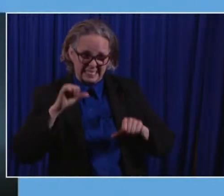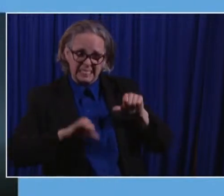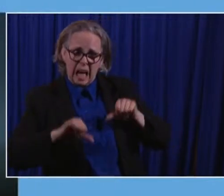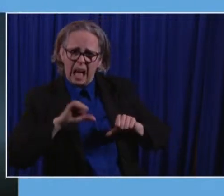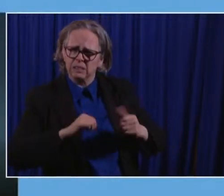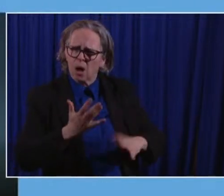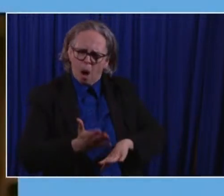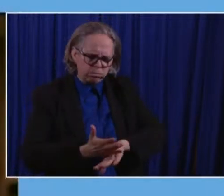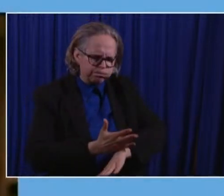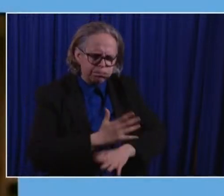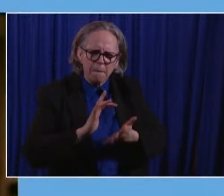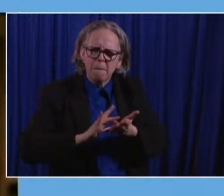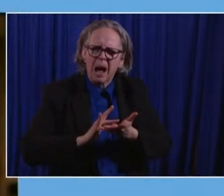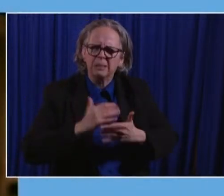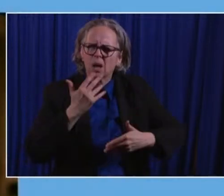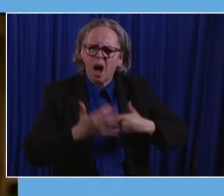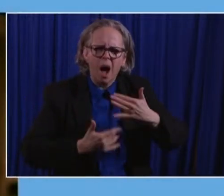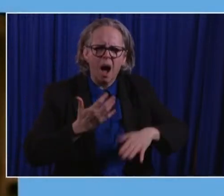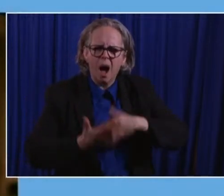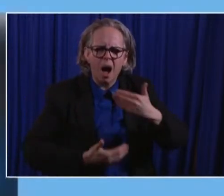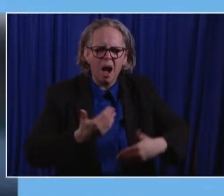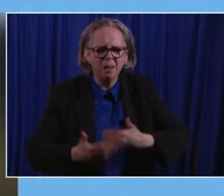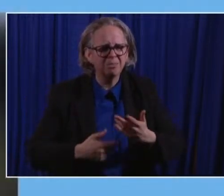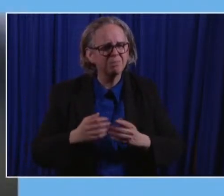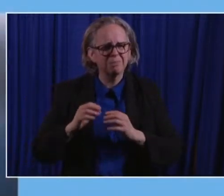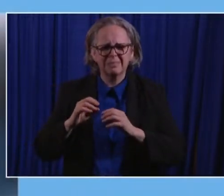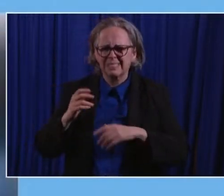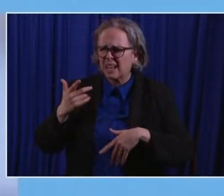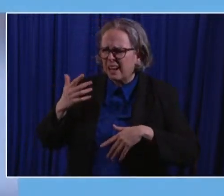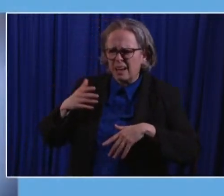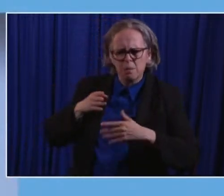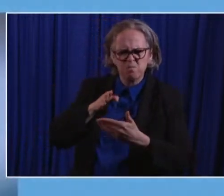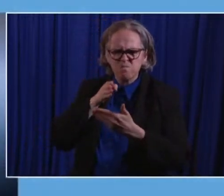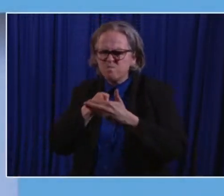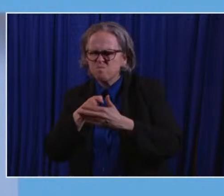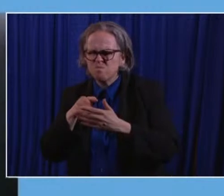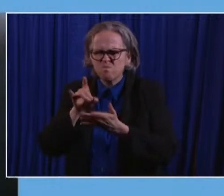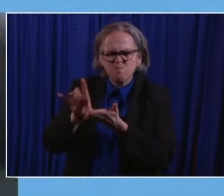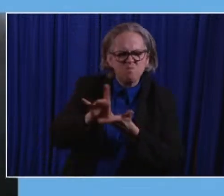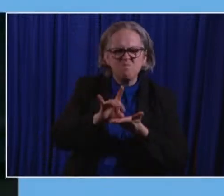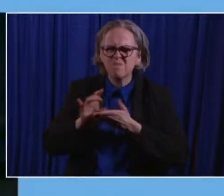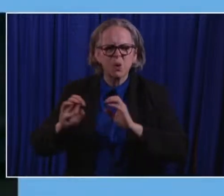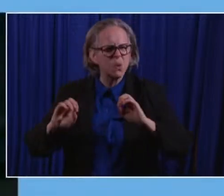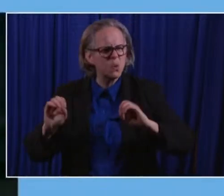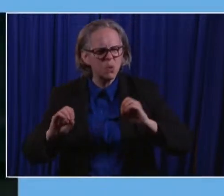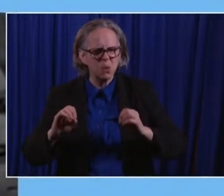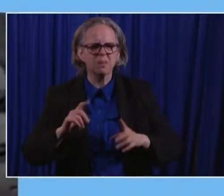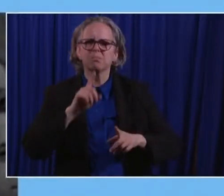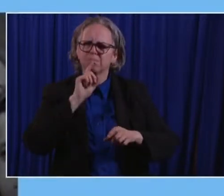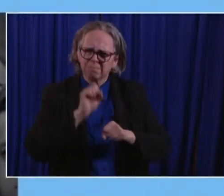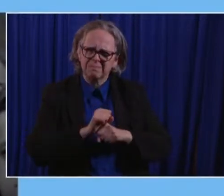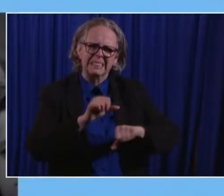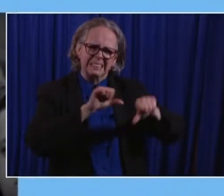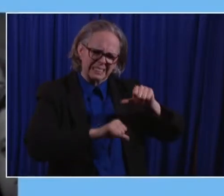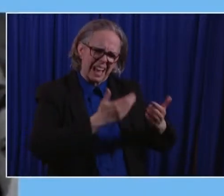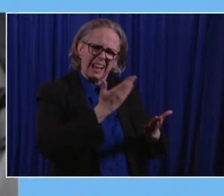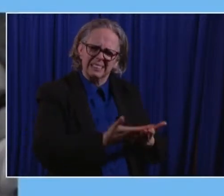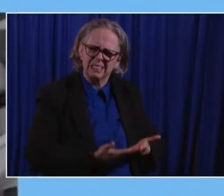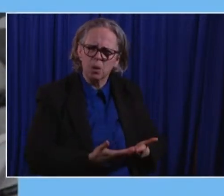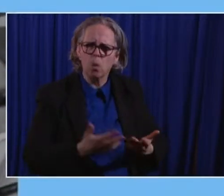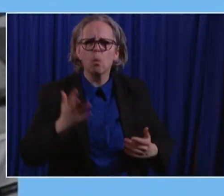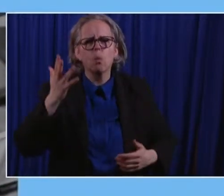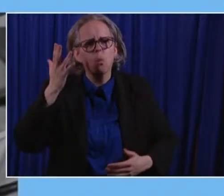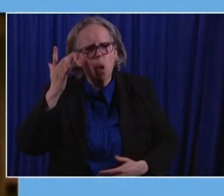no learned behavior when it comes to the actual science. It's about recognizing that this is a moment of hope for all of us. And though the past can